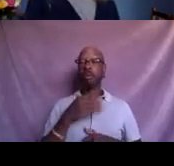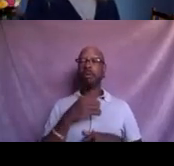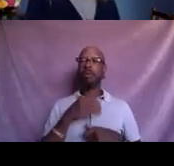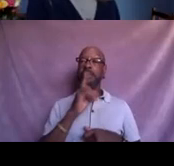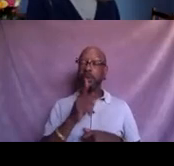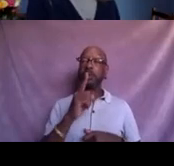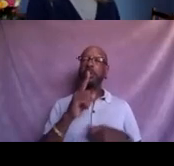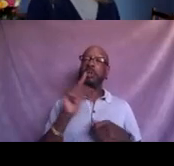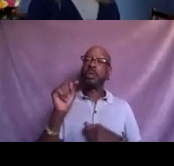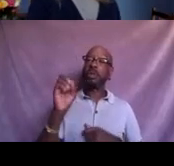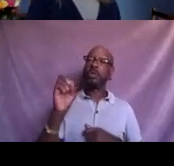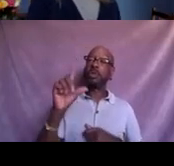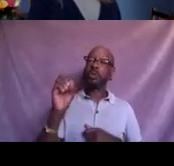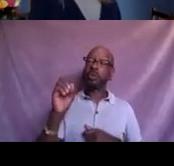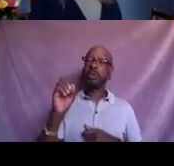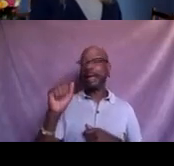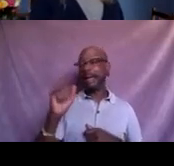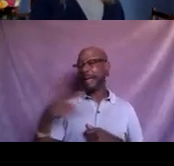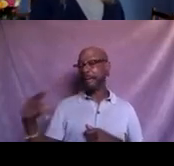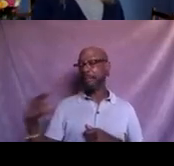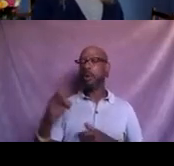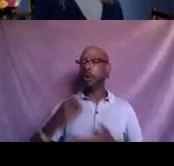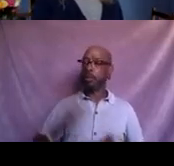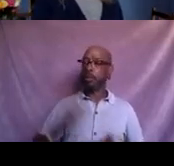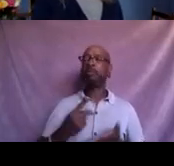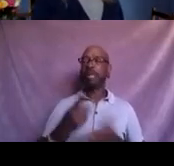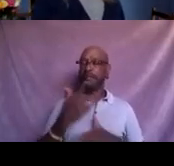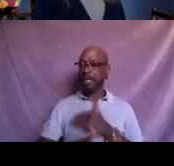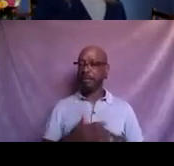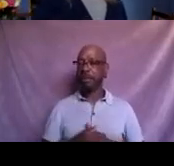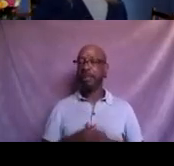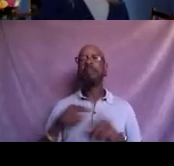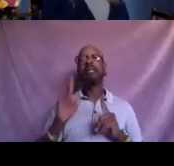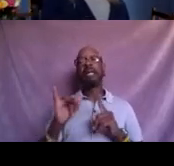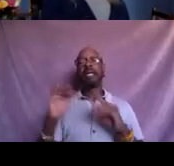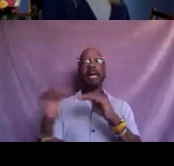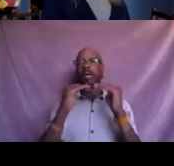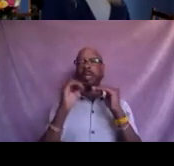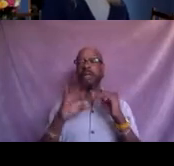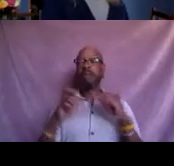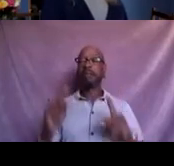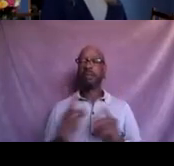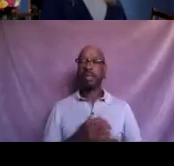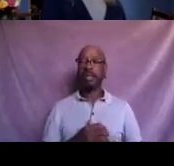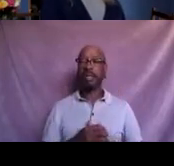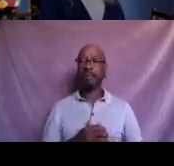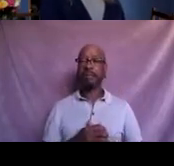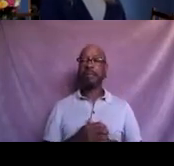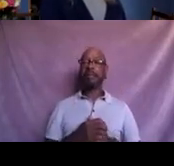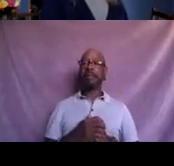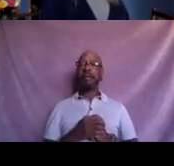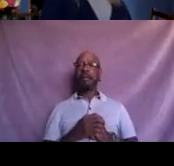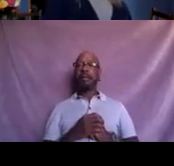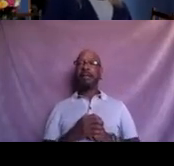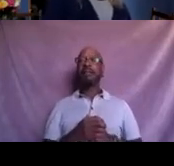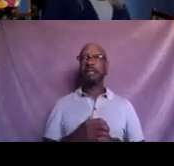and apps are approved and available that are safe for students to use. But that equity of opportunity, what students are asked to do with technology, that's really where you get to come in